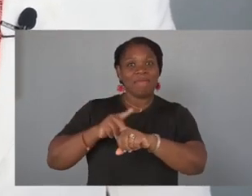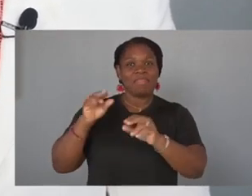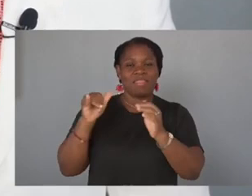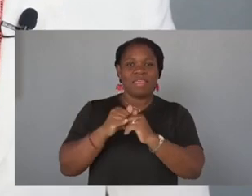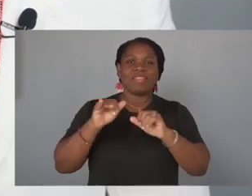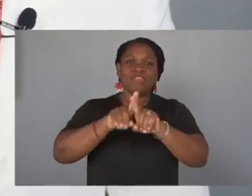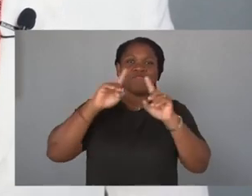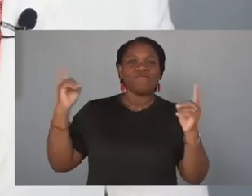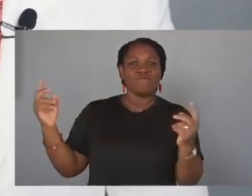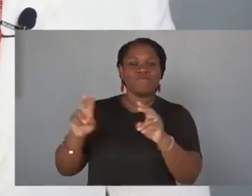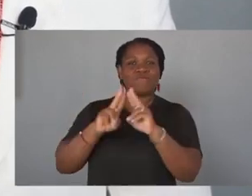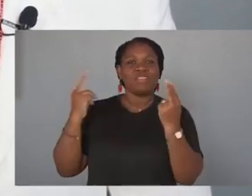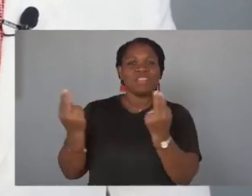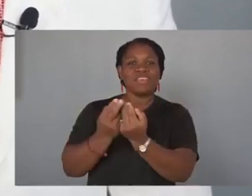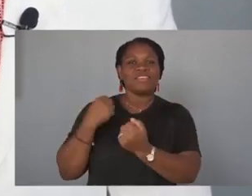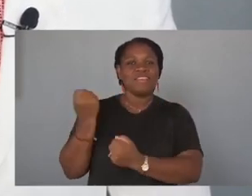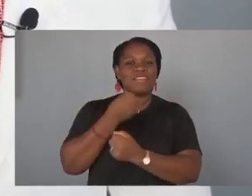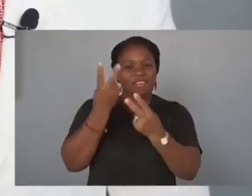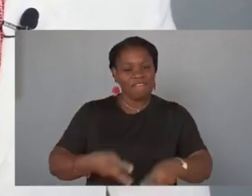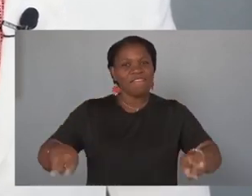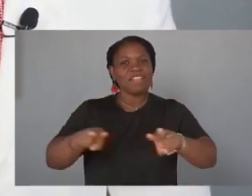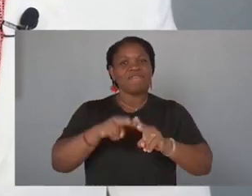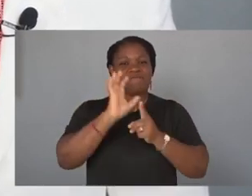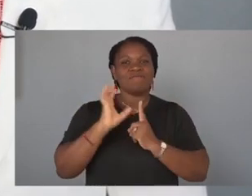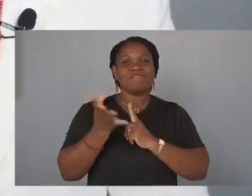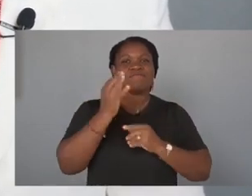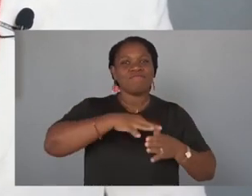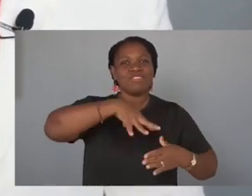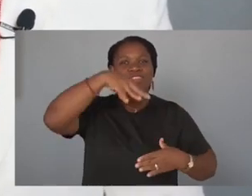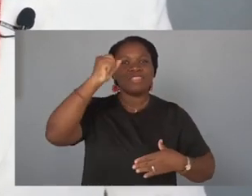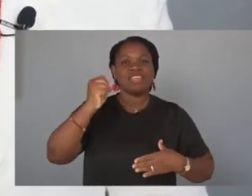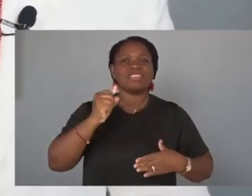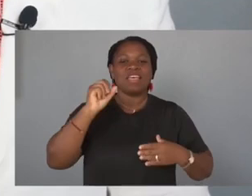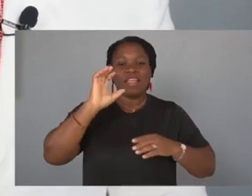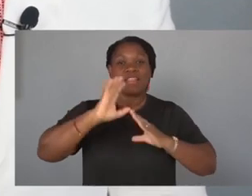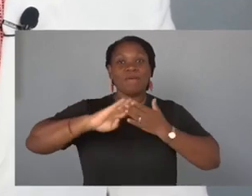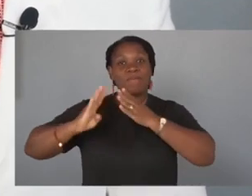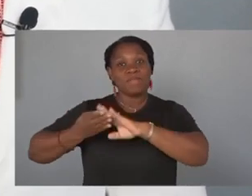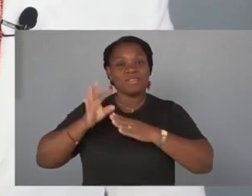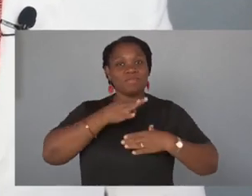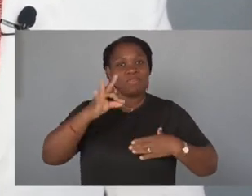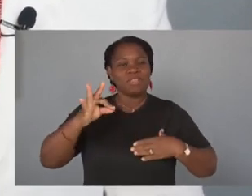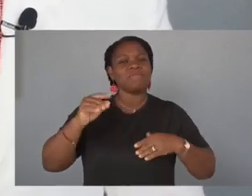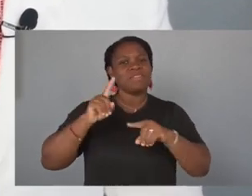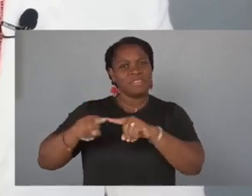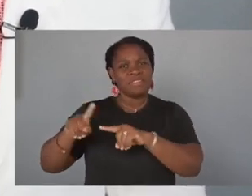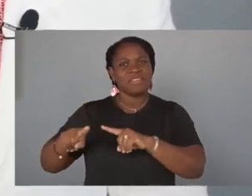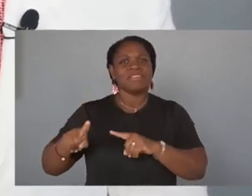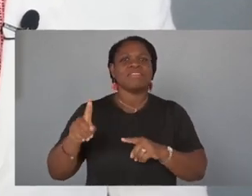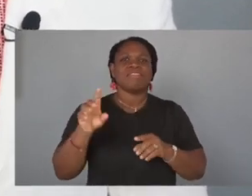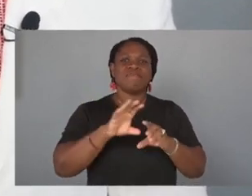unites us in shared values, cultural richness and community spirit. We have a melting pot of culture